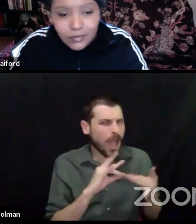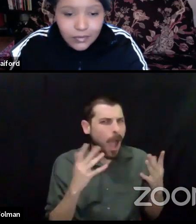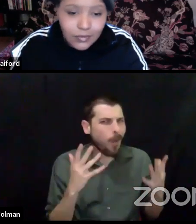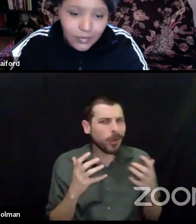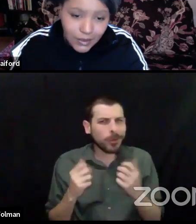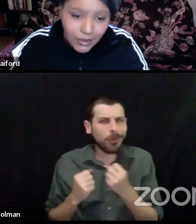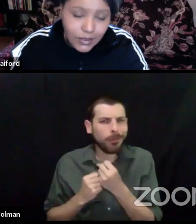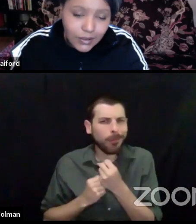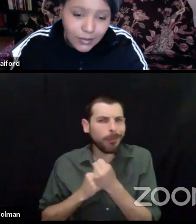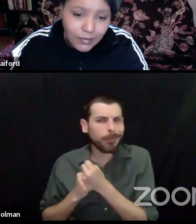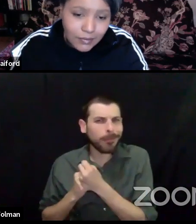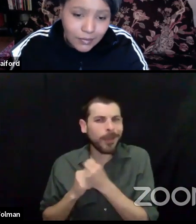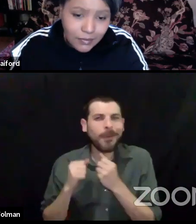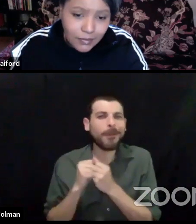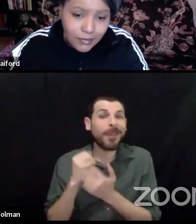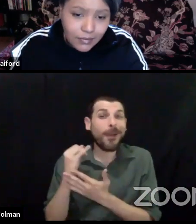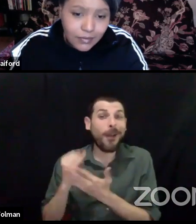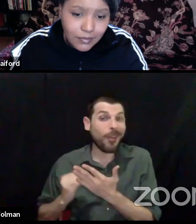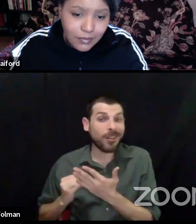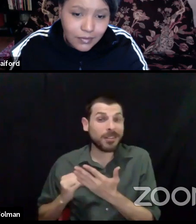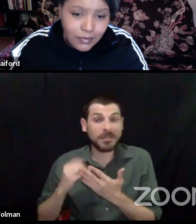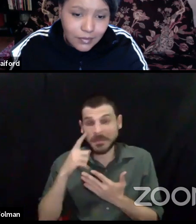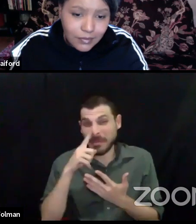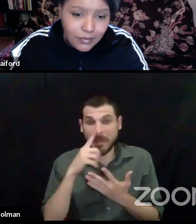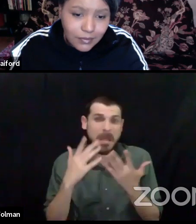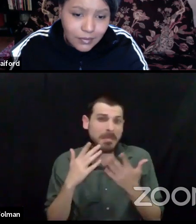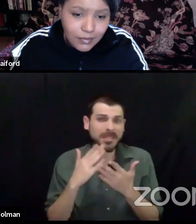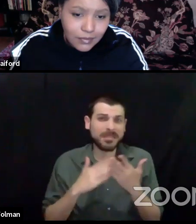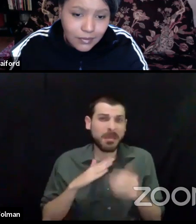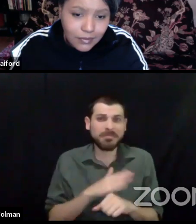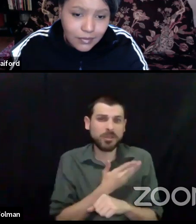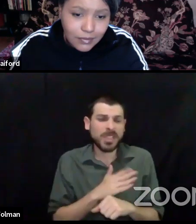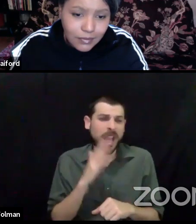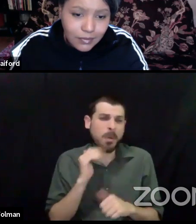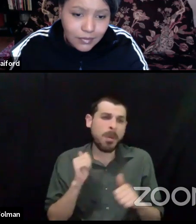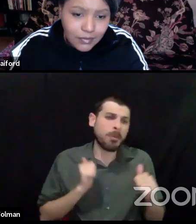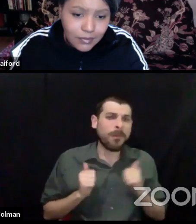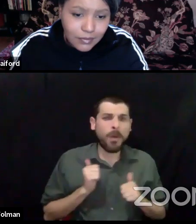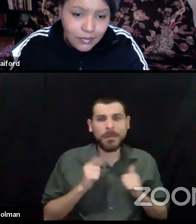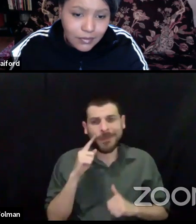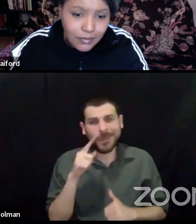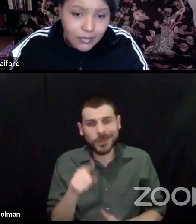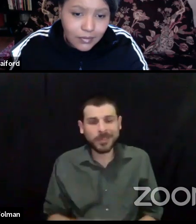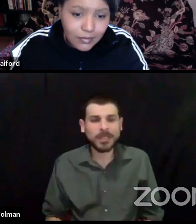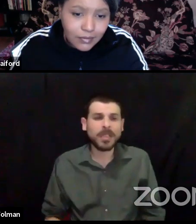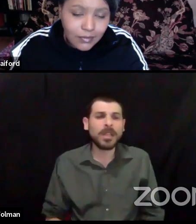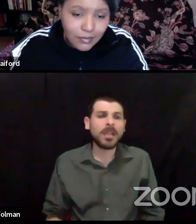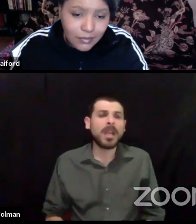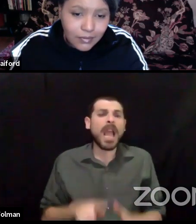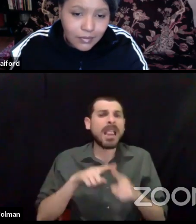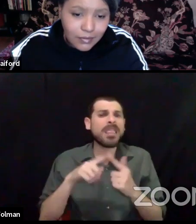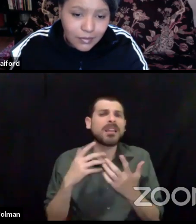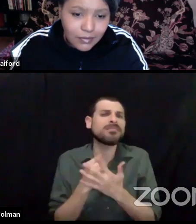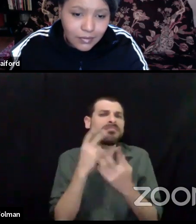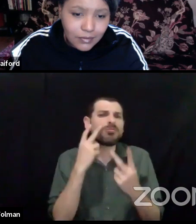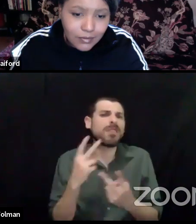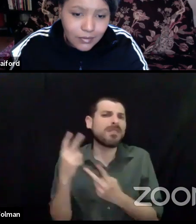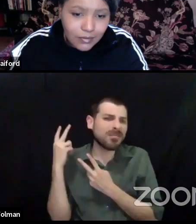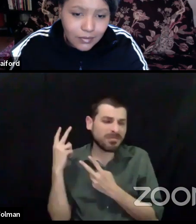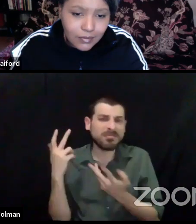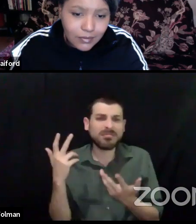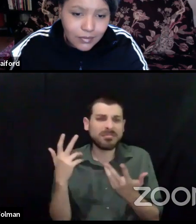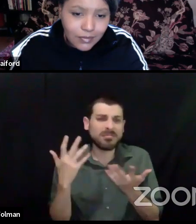art. Maybe I'll play some songs, perform, and we can reflect on the words and then come back